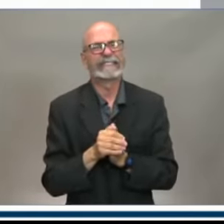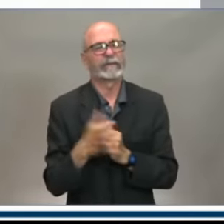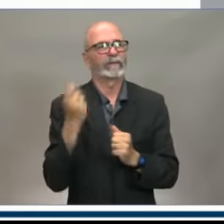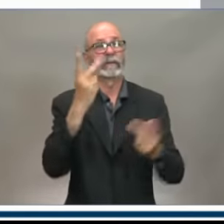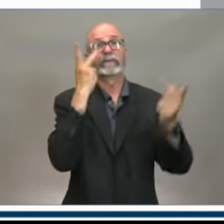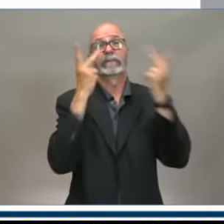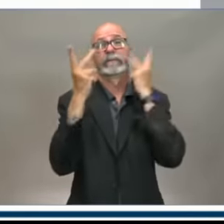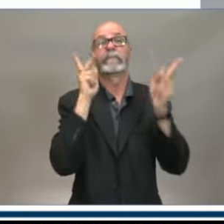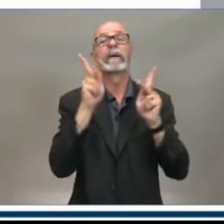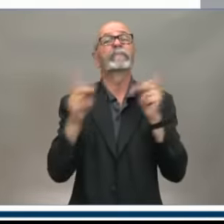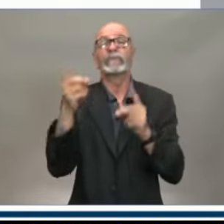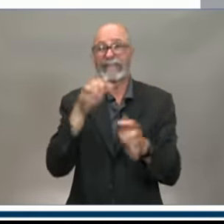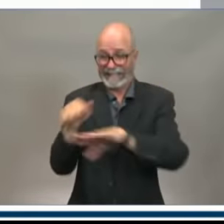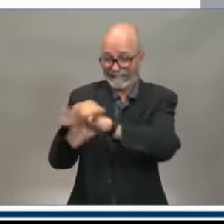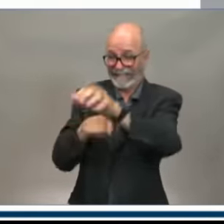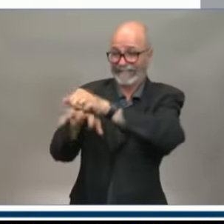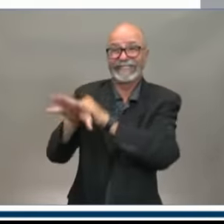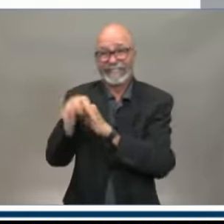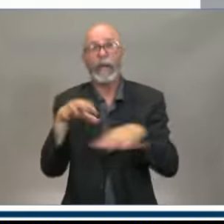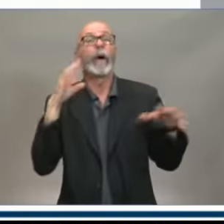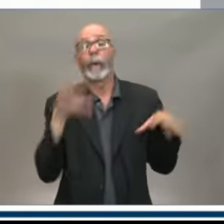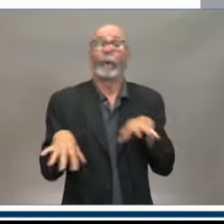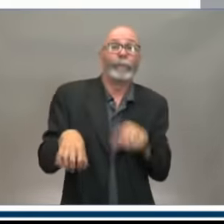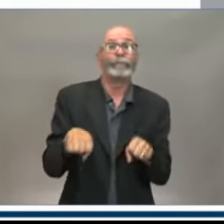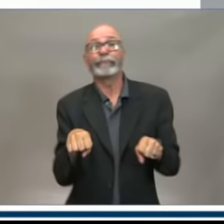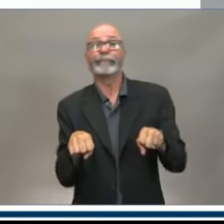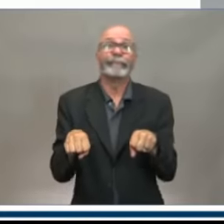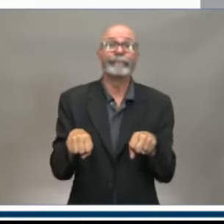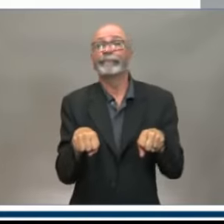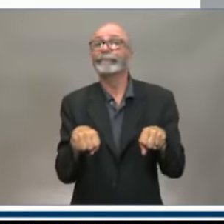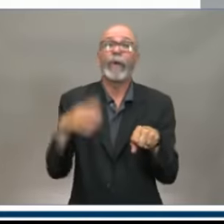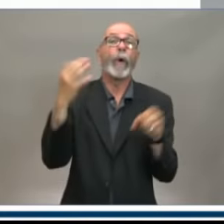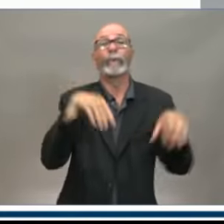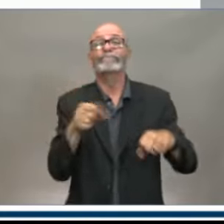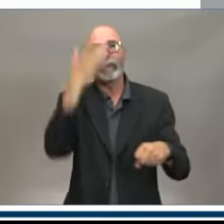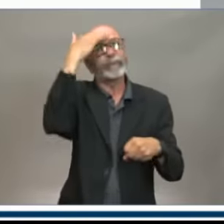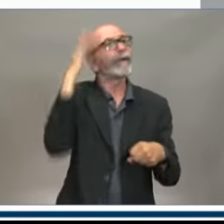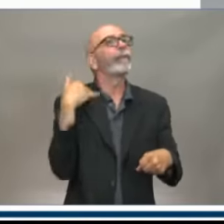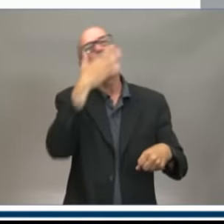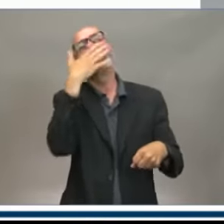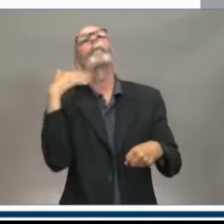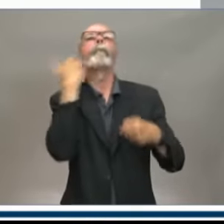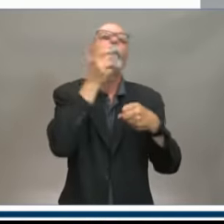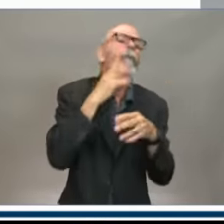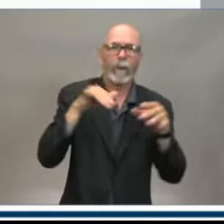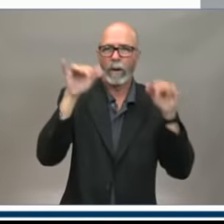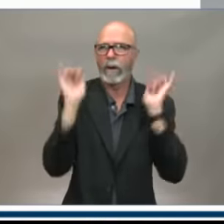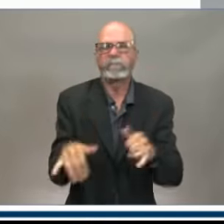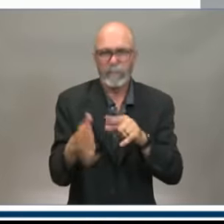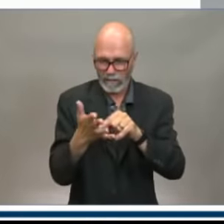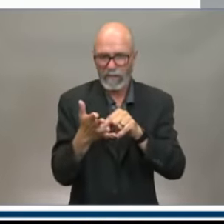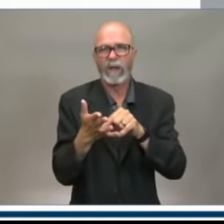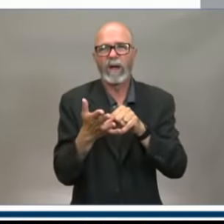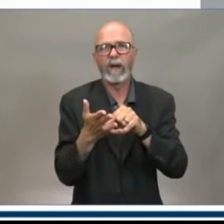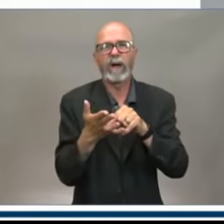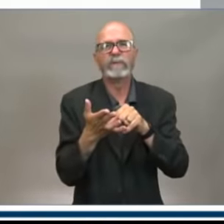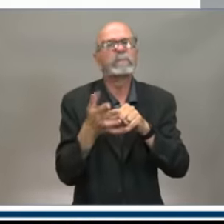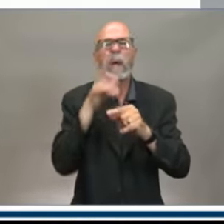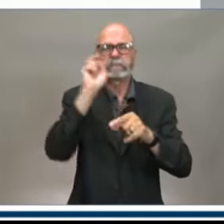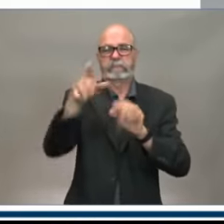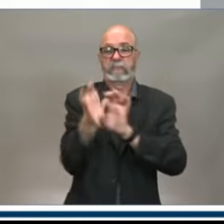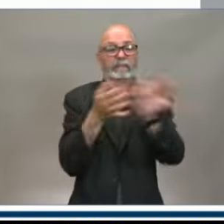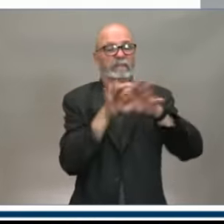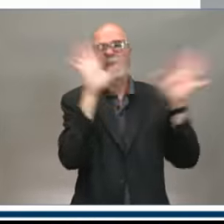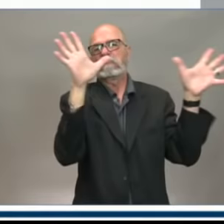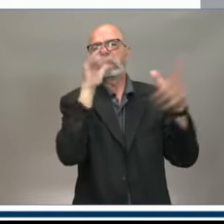do is give people a false sense of security, and they're much less likely to wash their hands. The virus gets on gloves